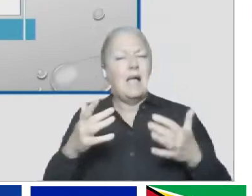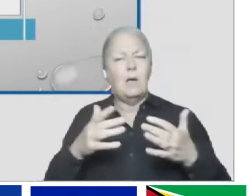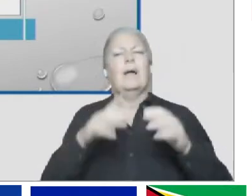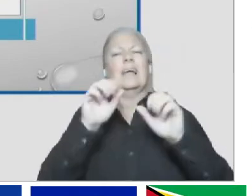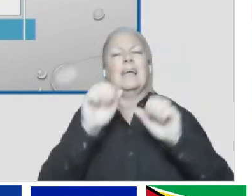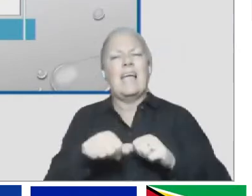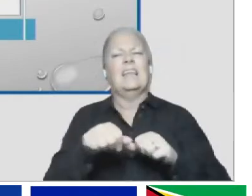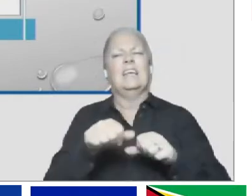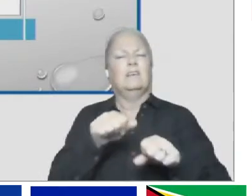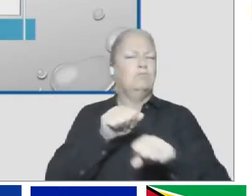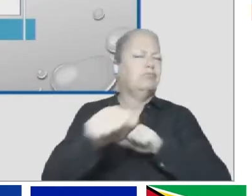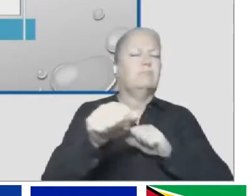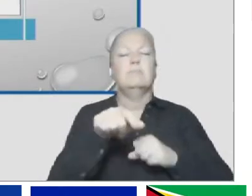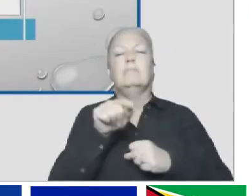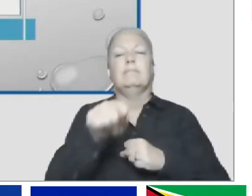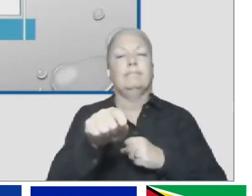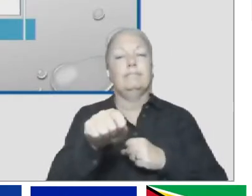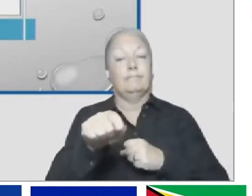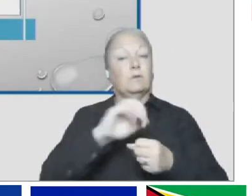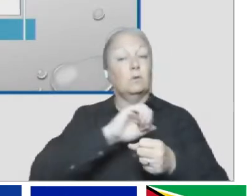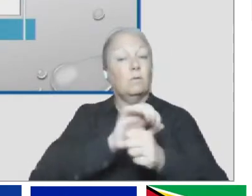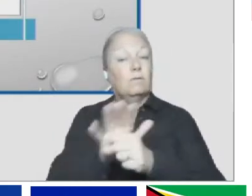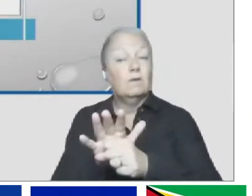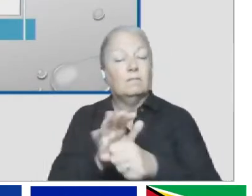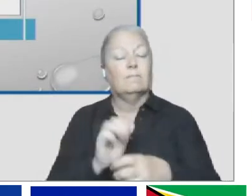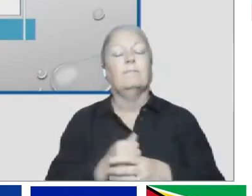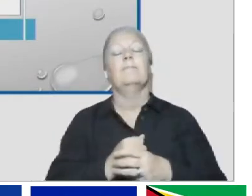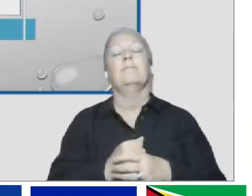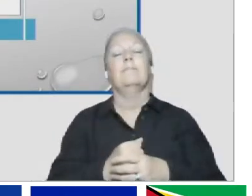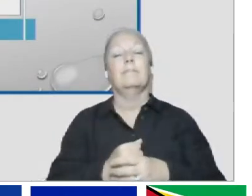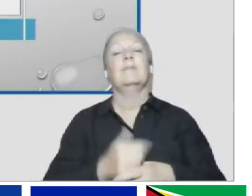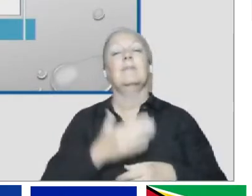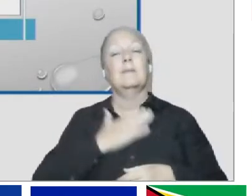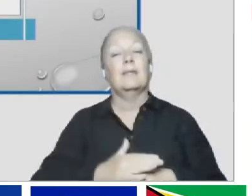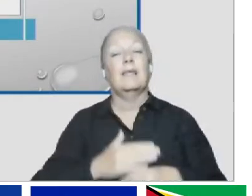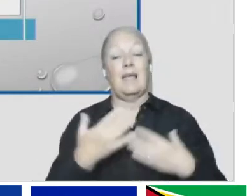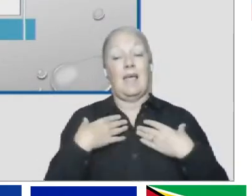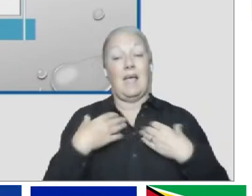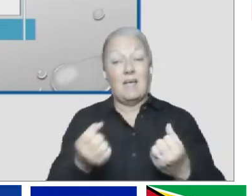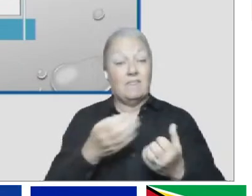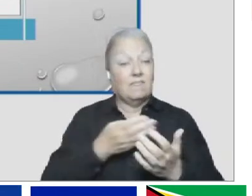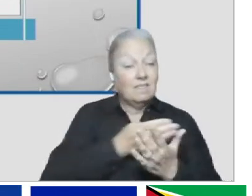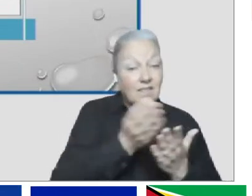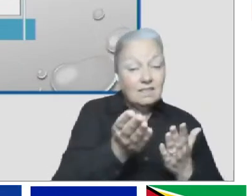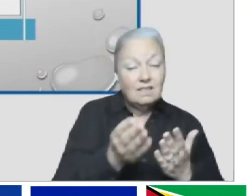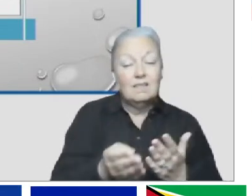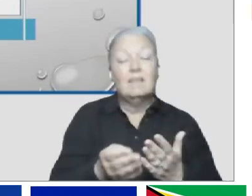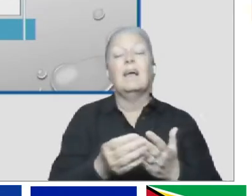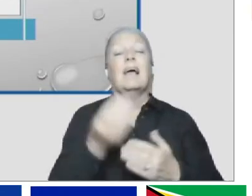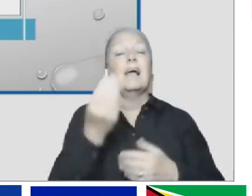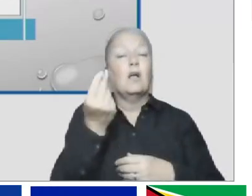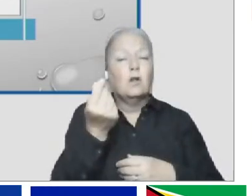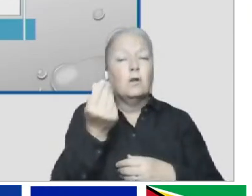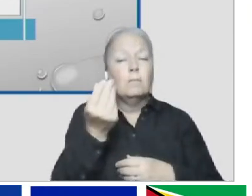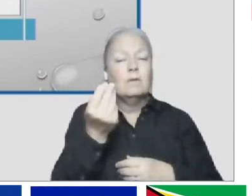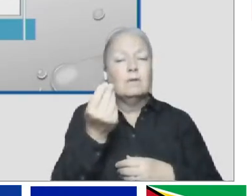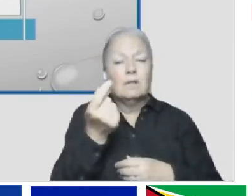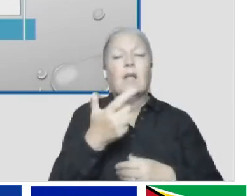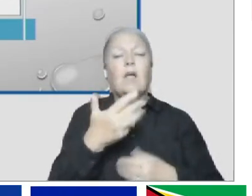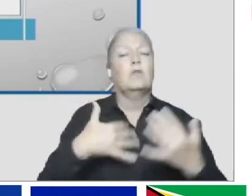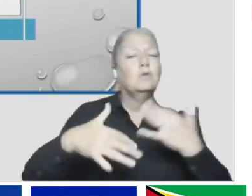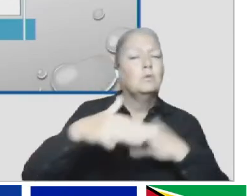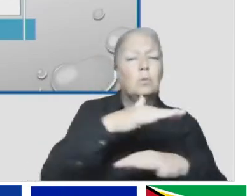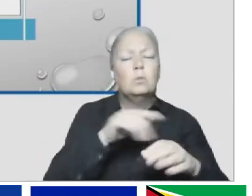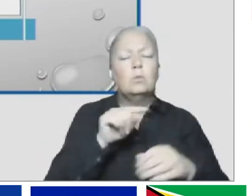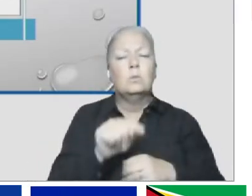on interconnected health, economic, social, and security dimensions, the HES. These measures